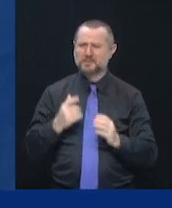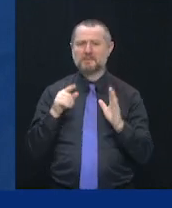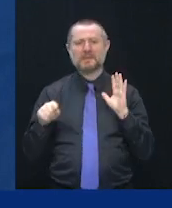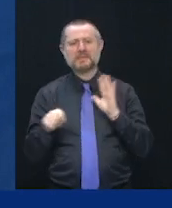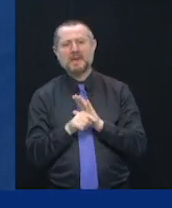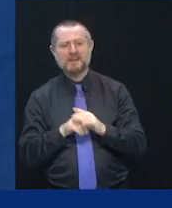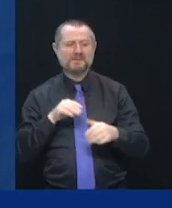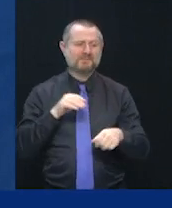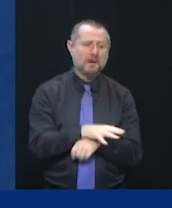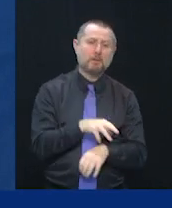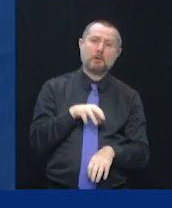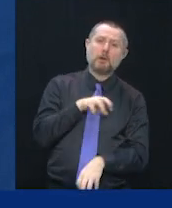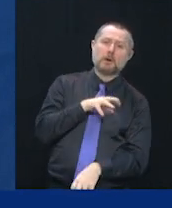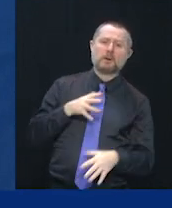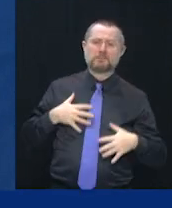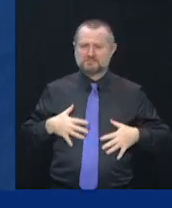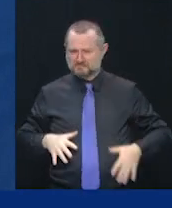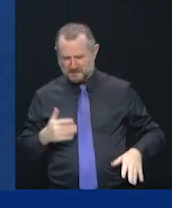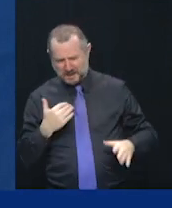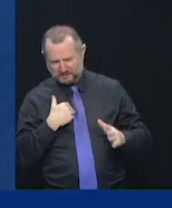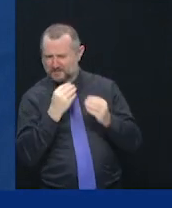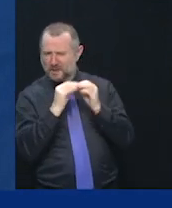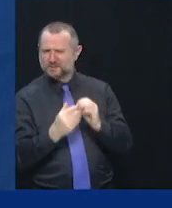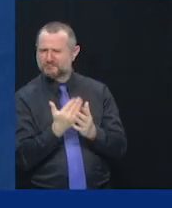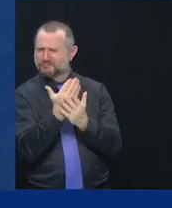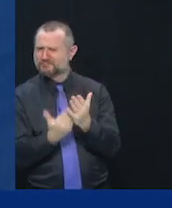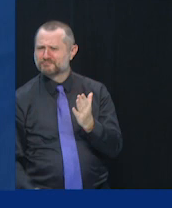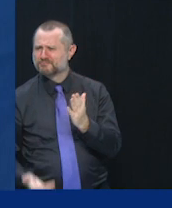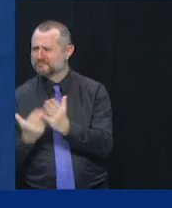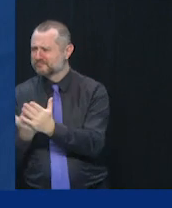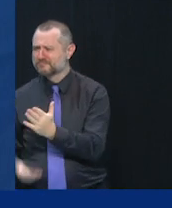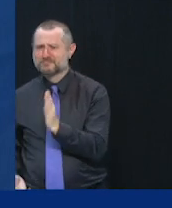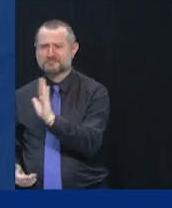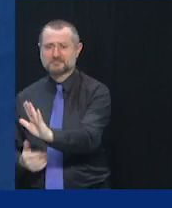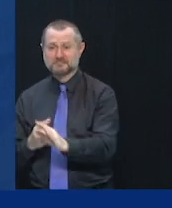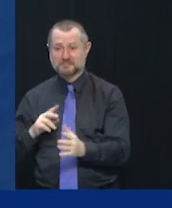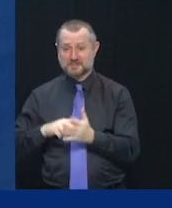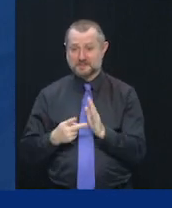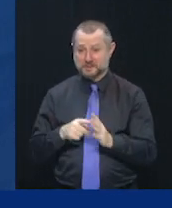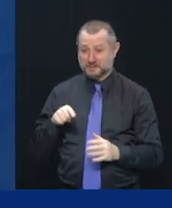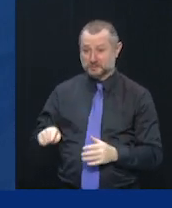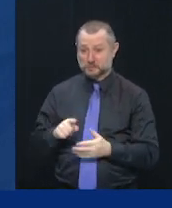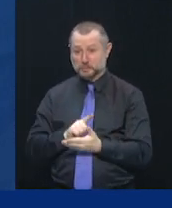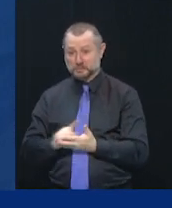cetera. We're not asking them to go first. They'd be number